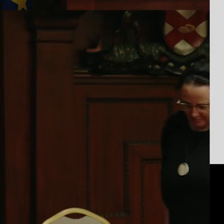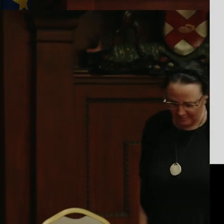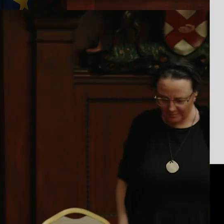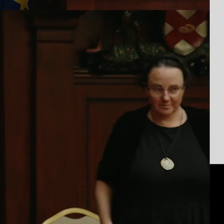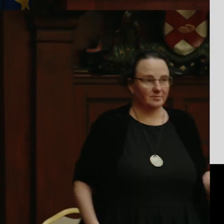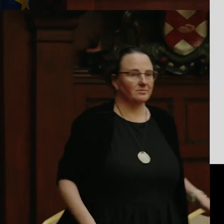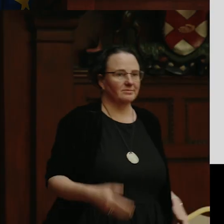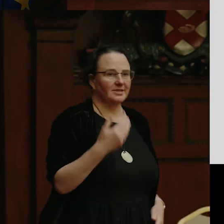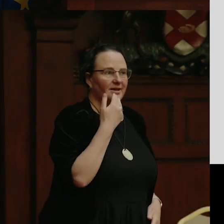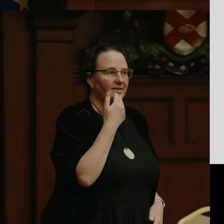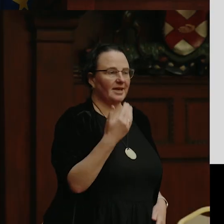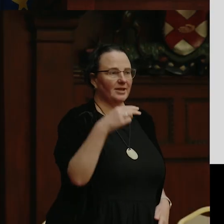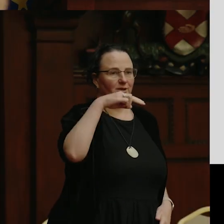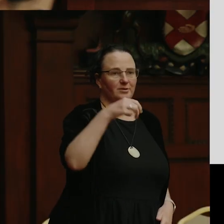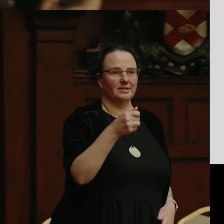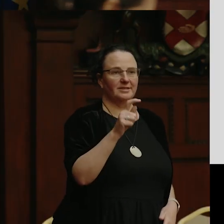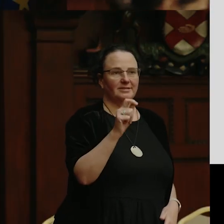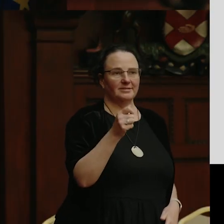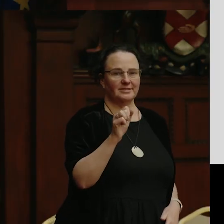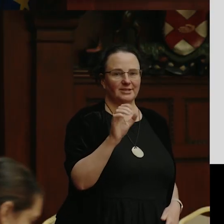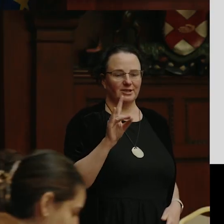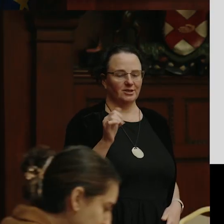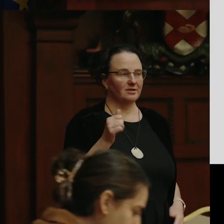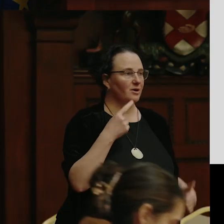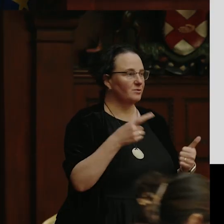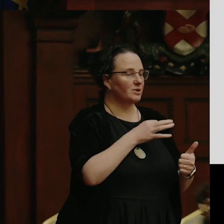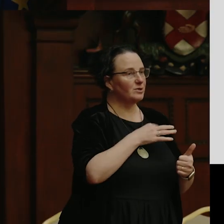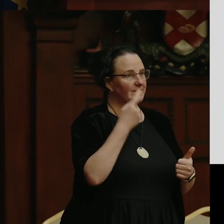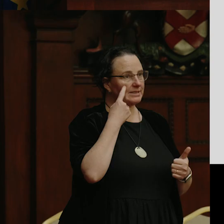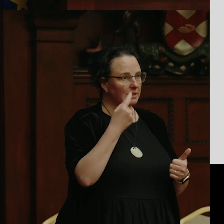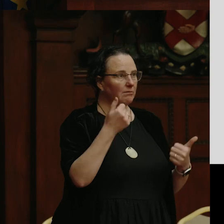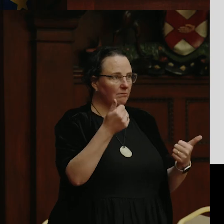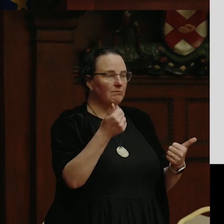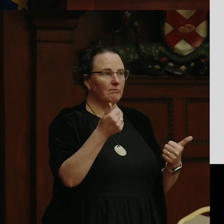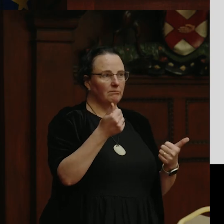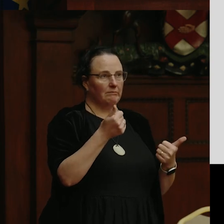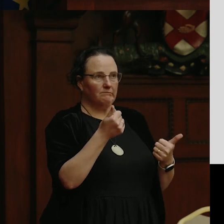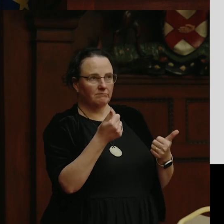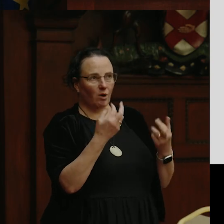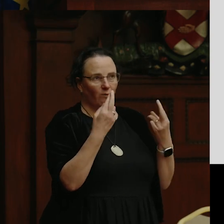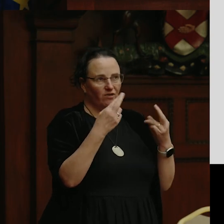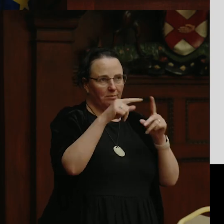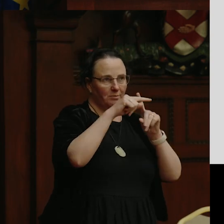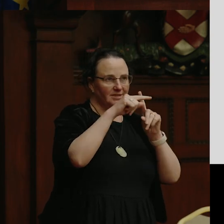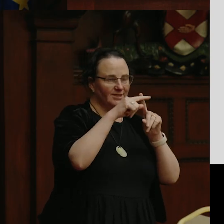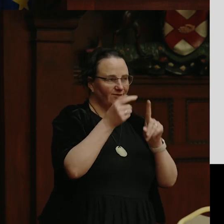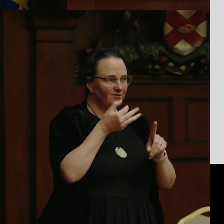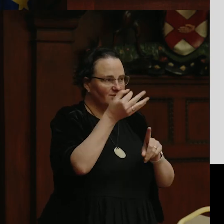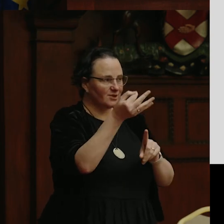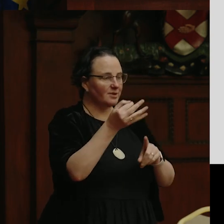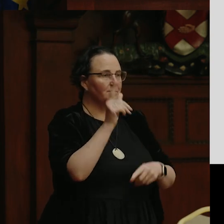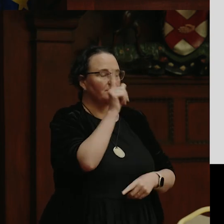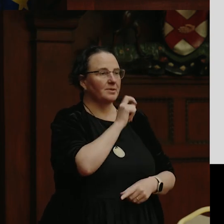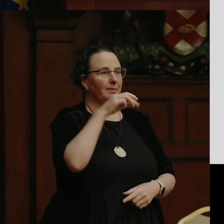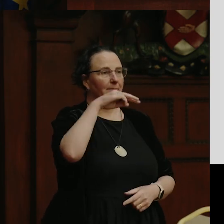Thank you, Natasha. It's always good to hear the hopeful future laid out for us. My name